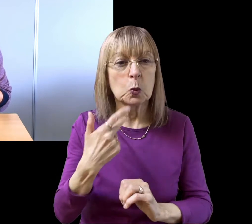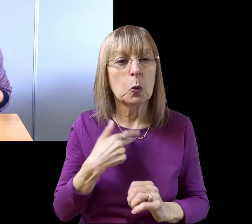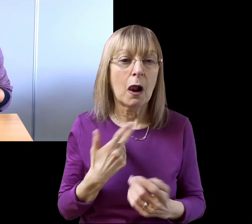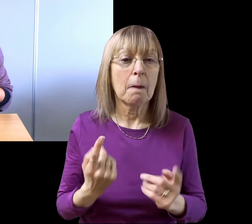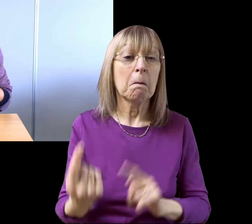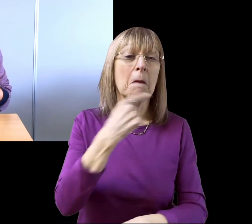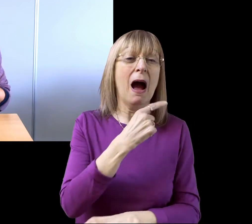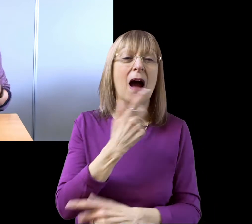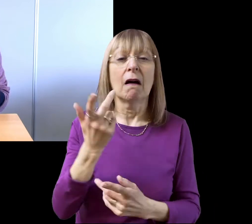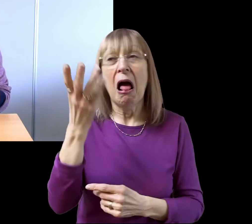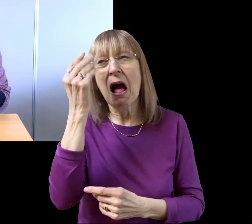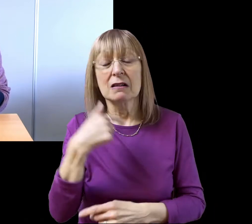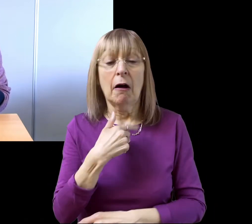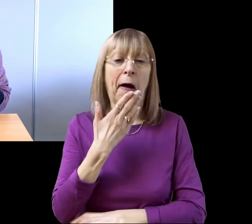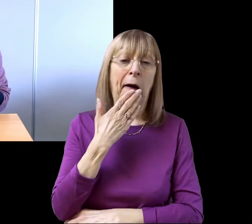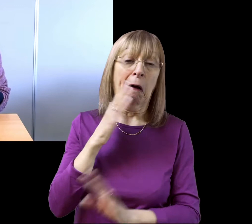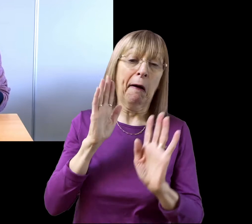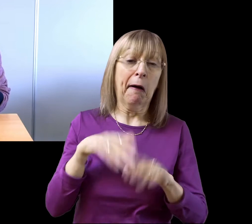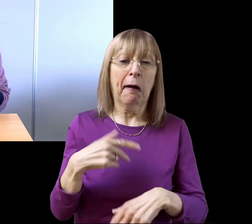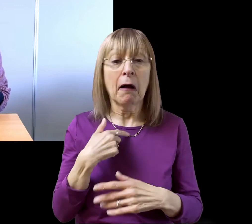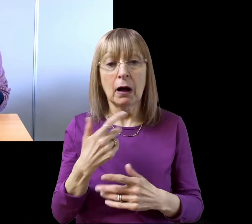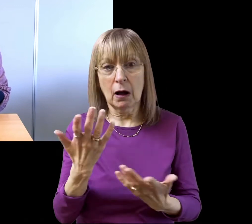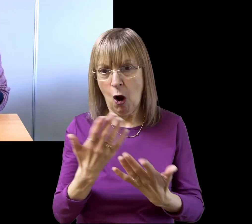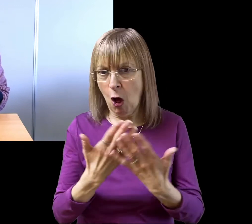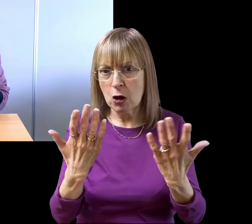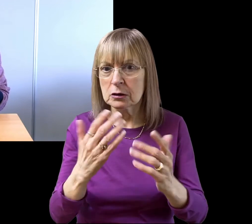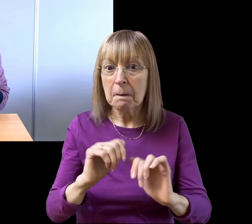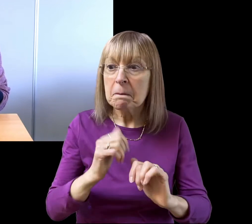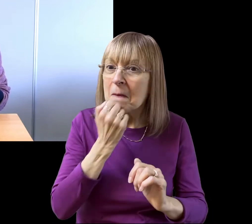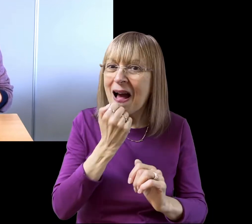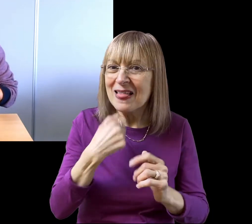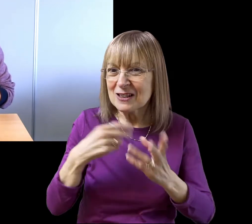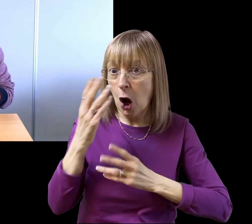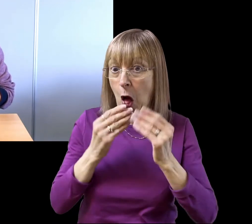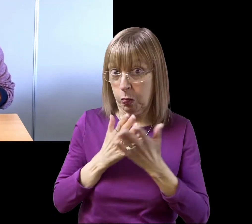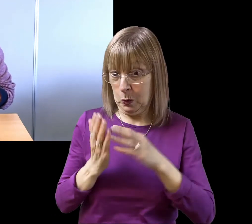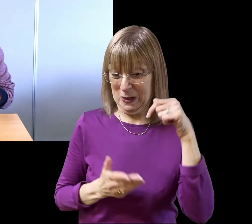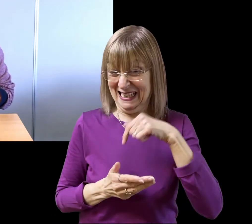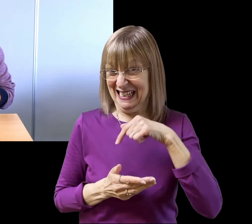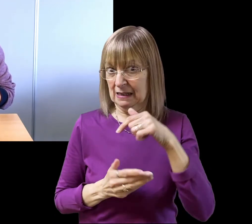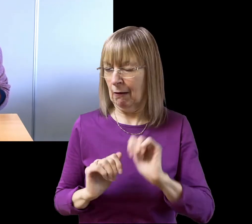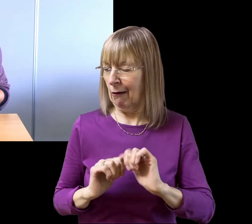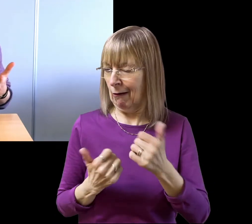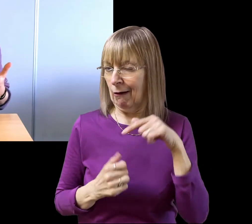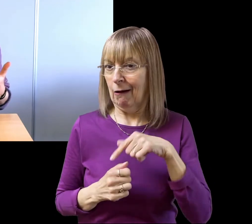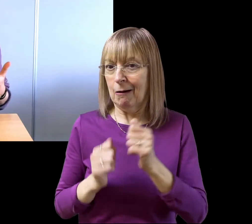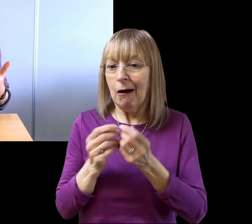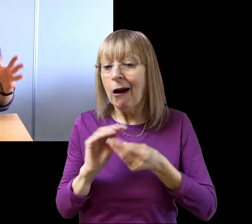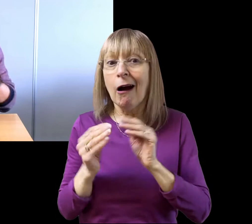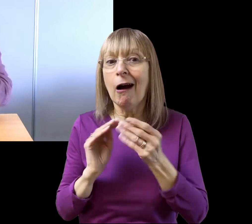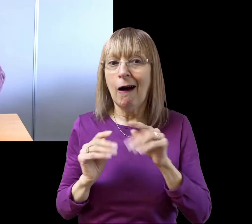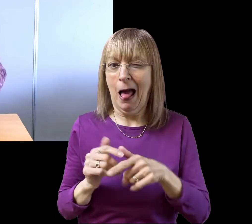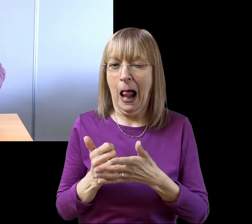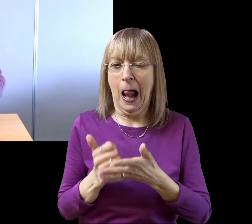of lessons, trying to fold a piece of paper, seeing how many times you could fold it in half. What I didn't realise is there's lots of great